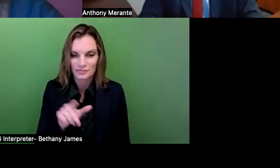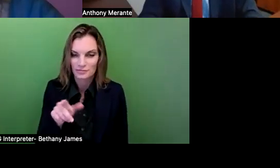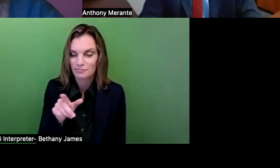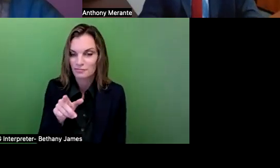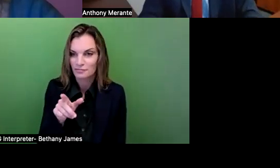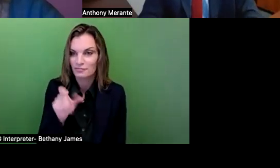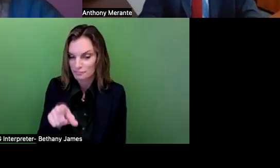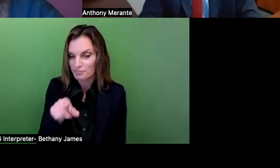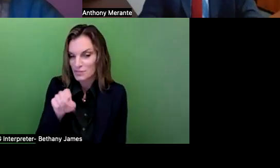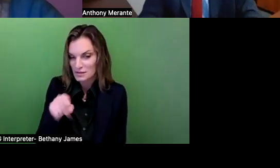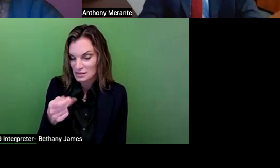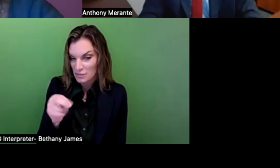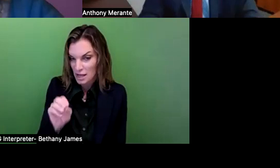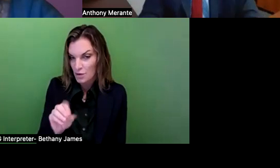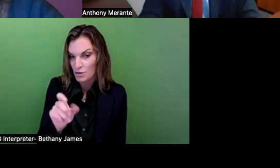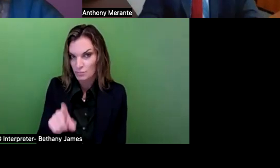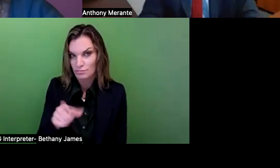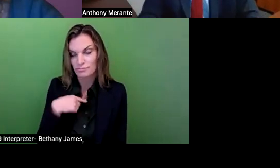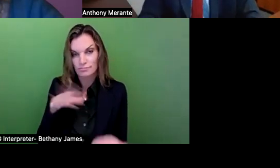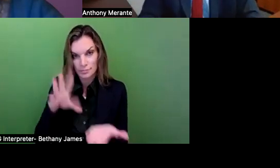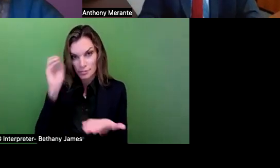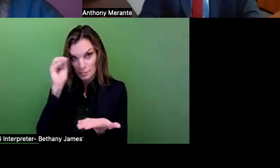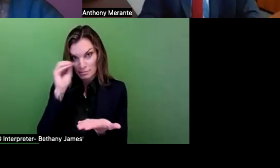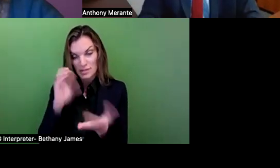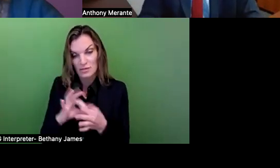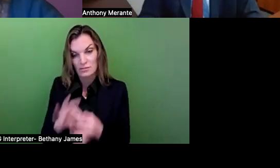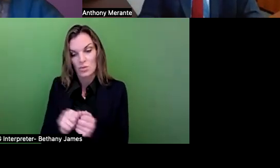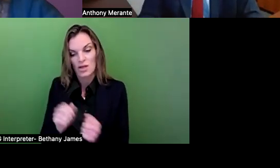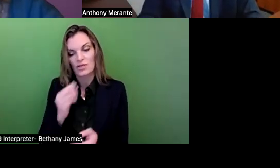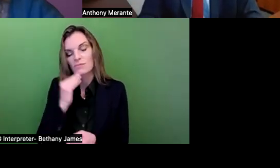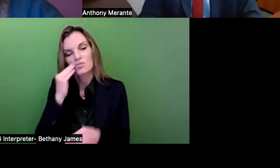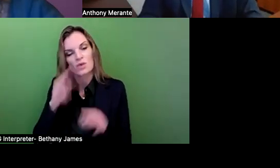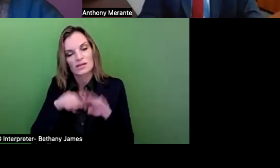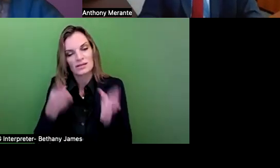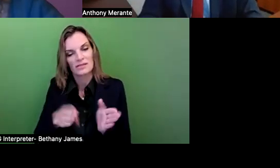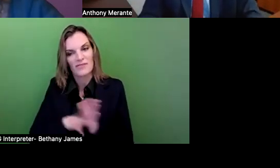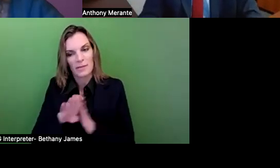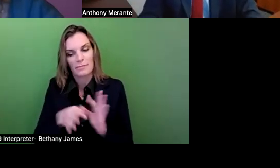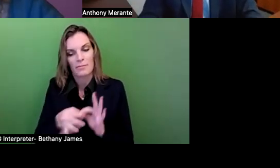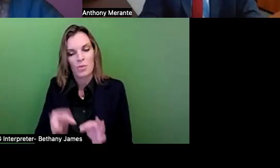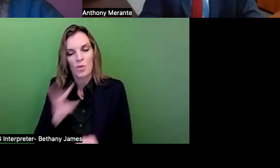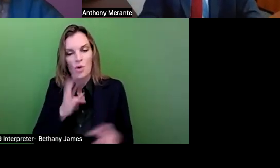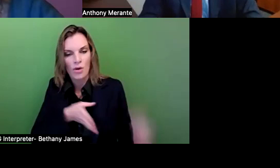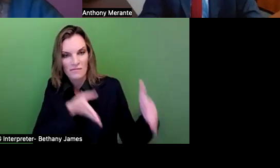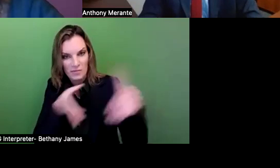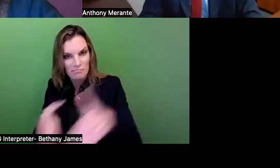your opinion on residential development in Yonkers, particularly along the waterfront?